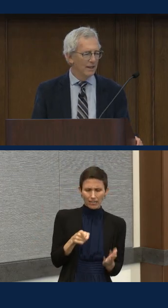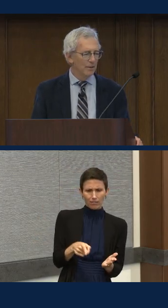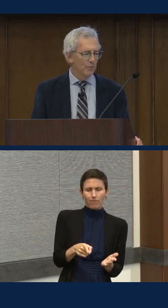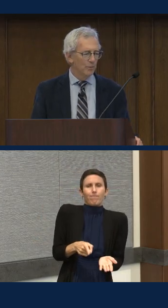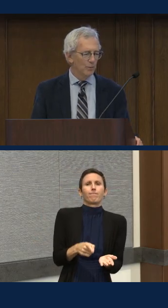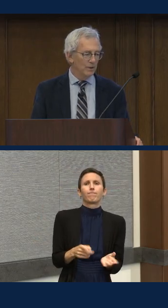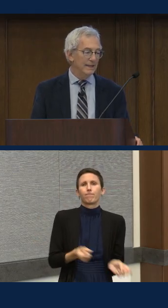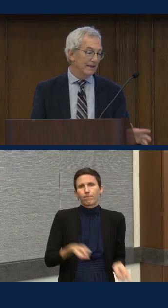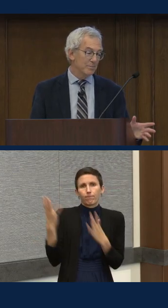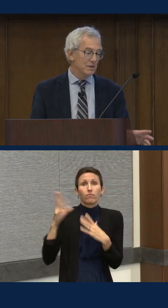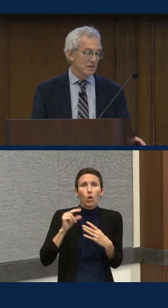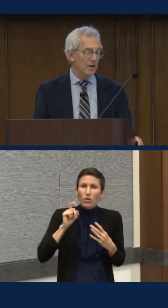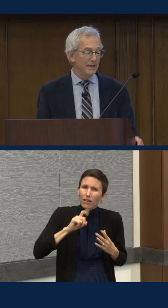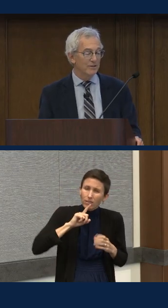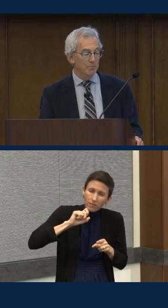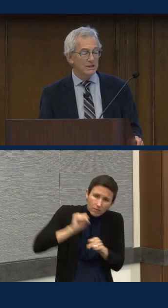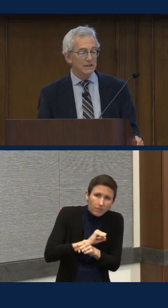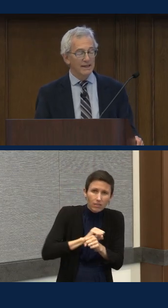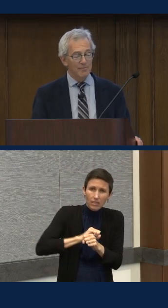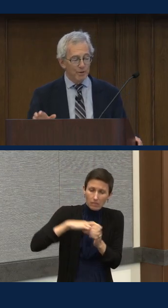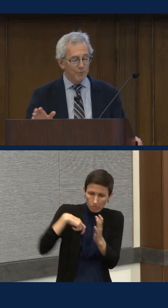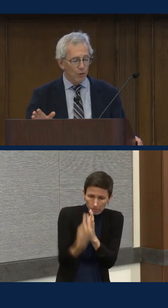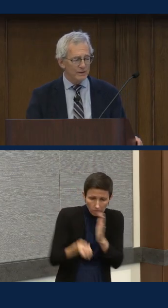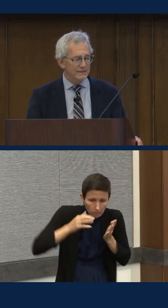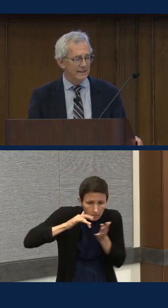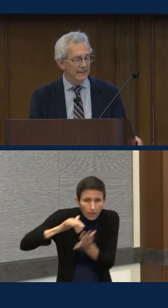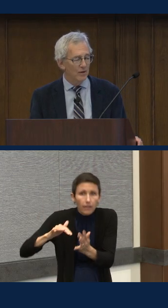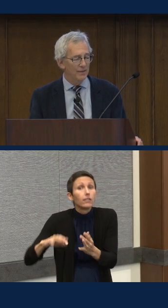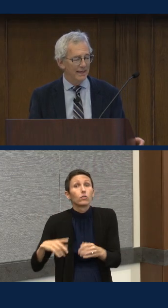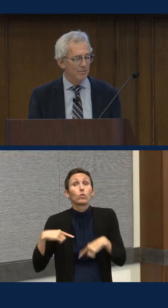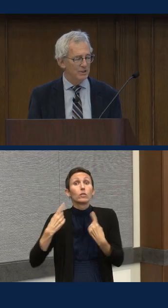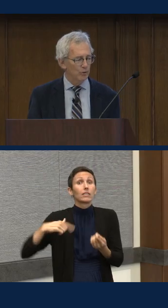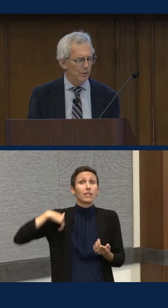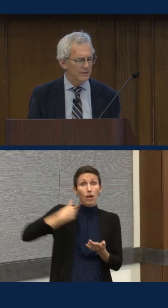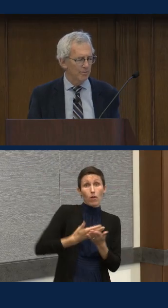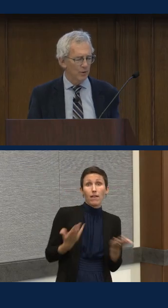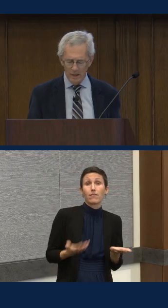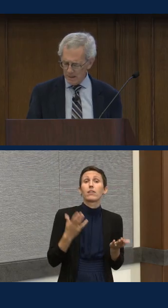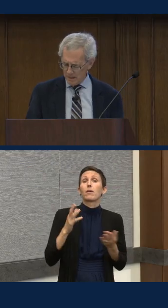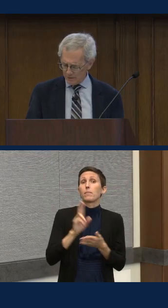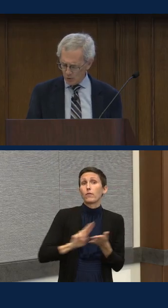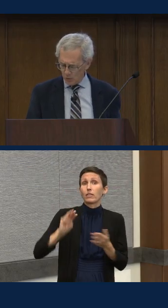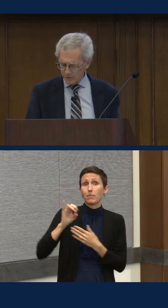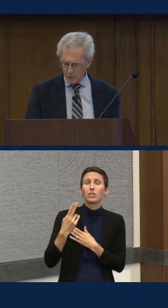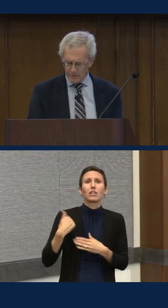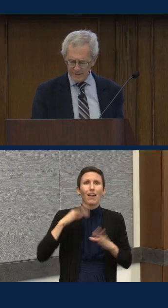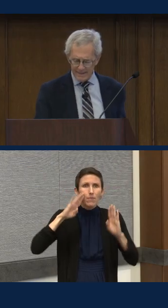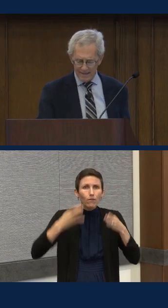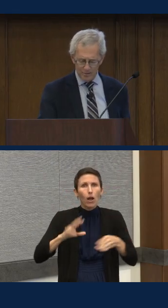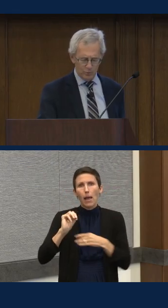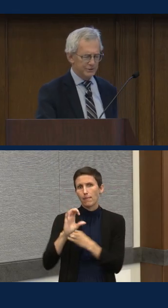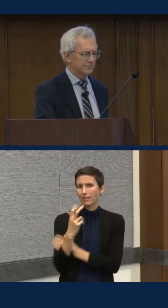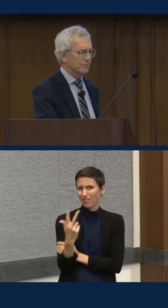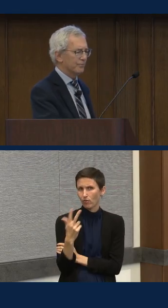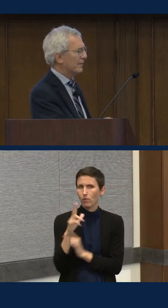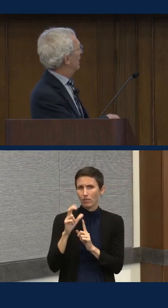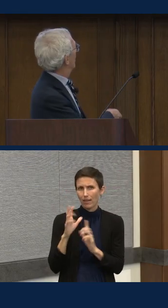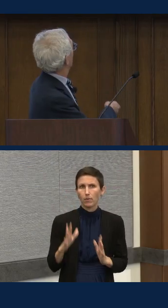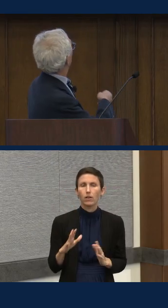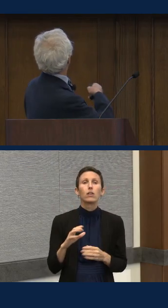so really, since coming to Michigan, I've been focusing in on the MC3 receptor. So these